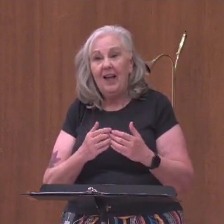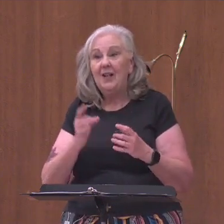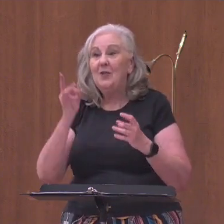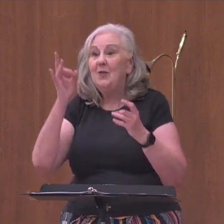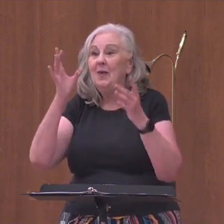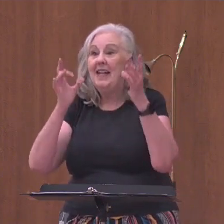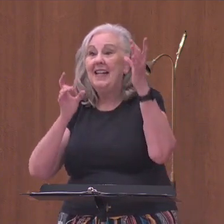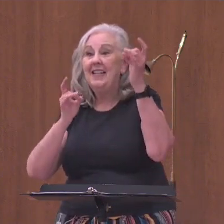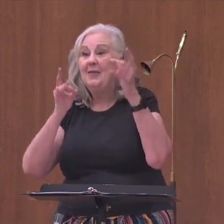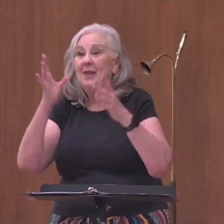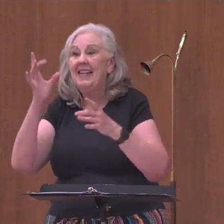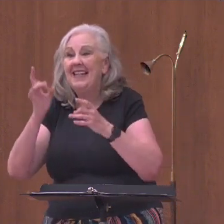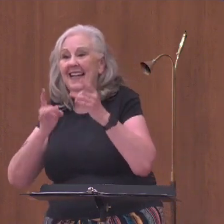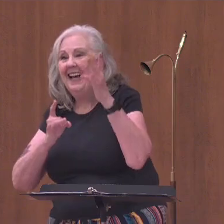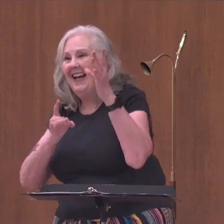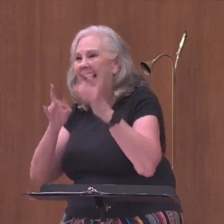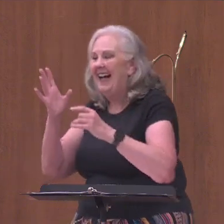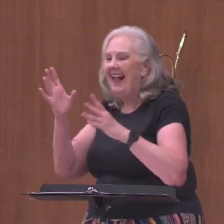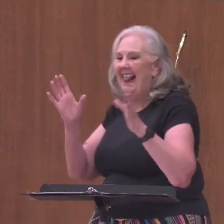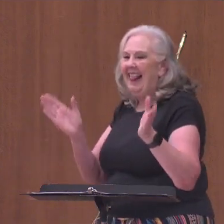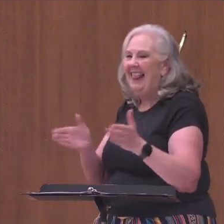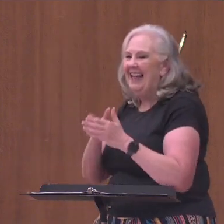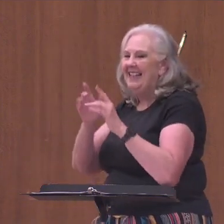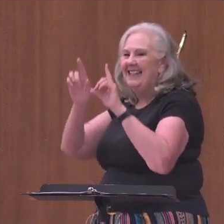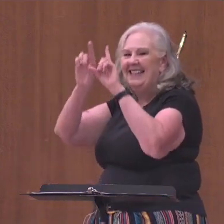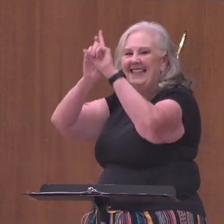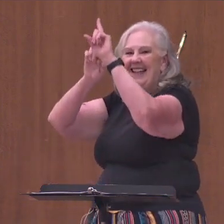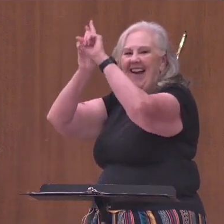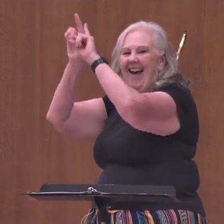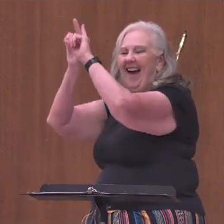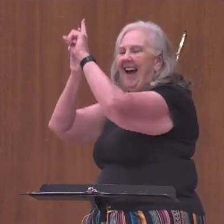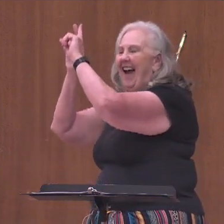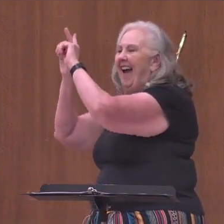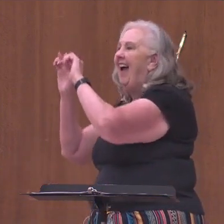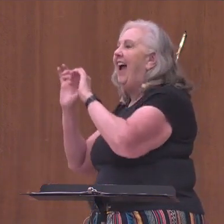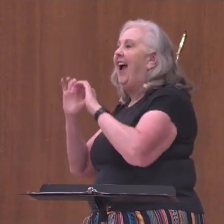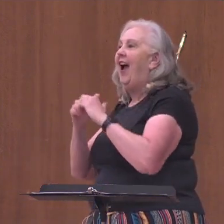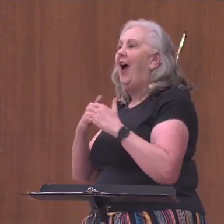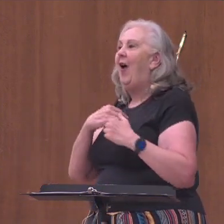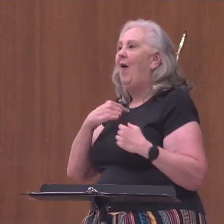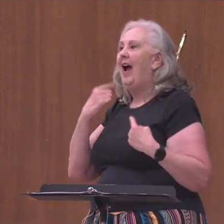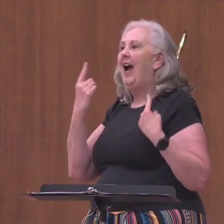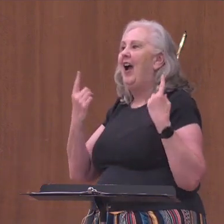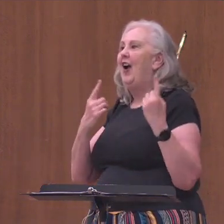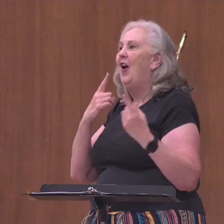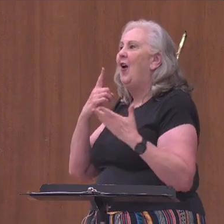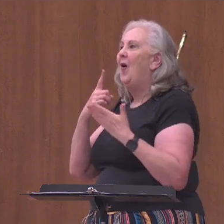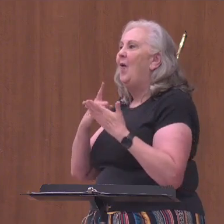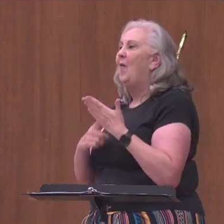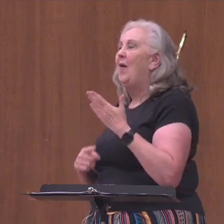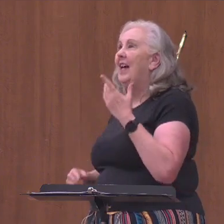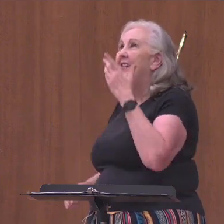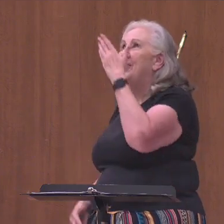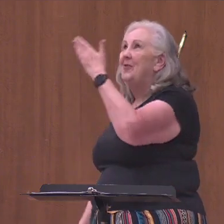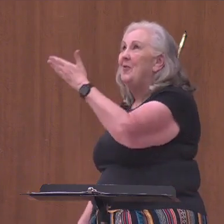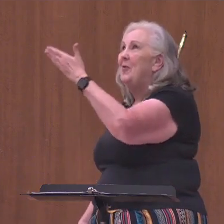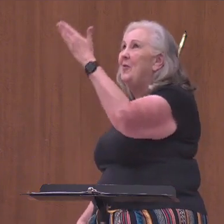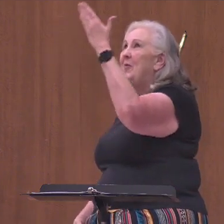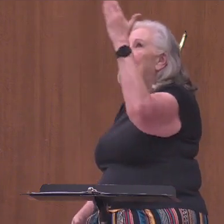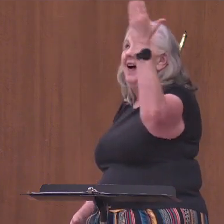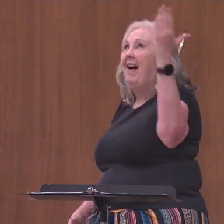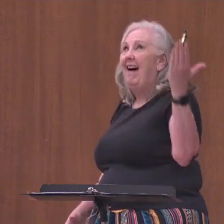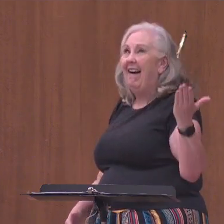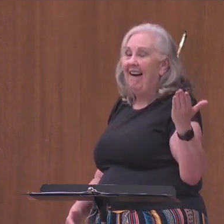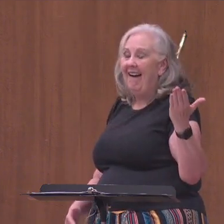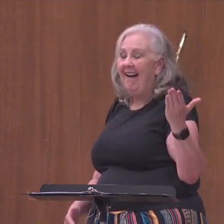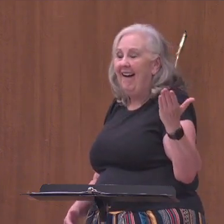Twinkle, twinkle, little star, how I wonder what